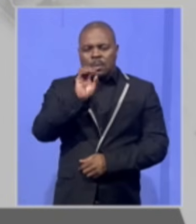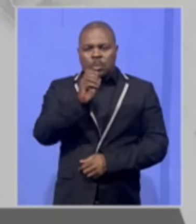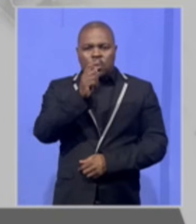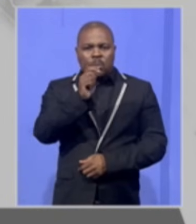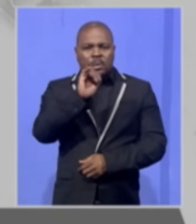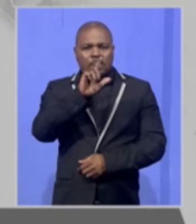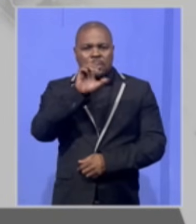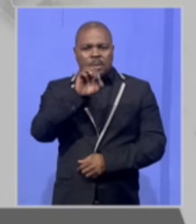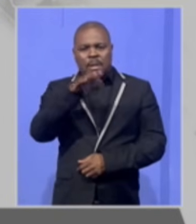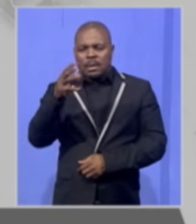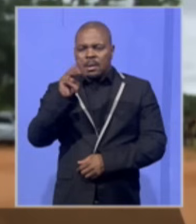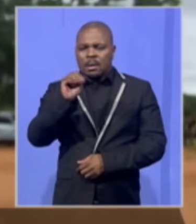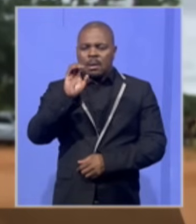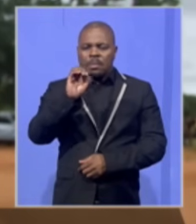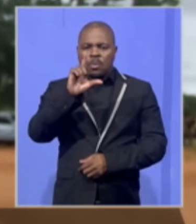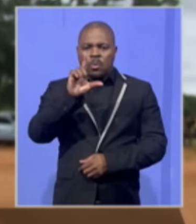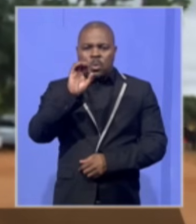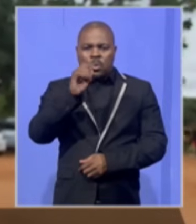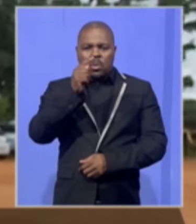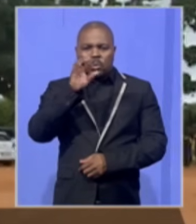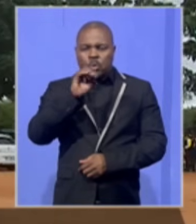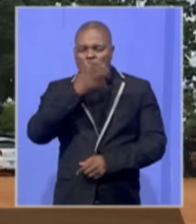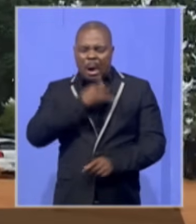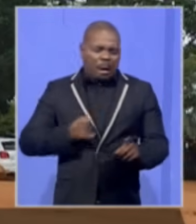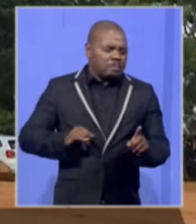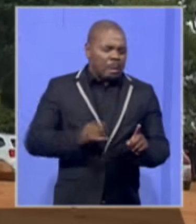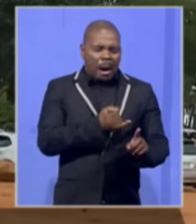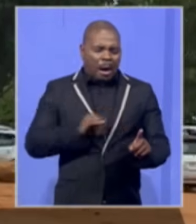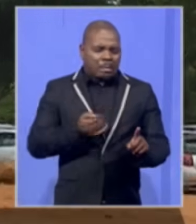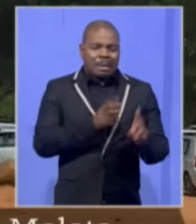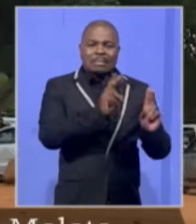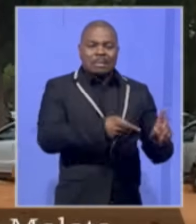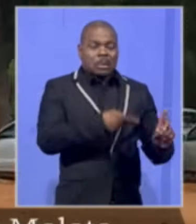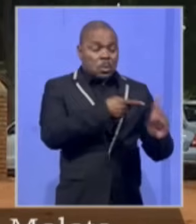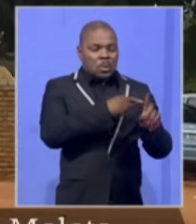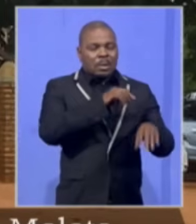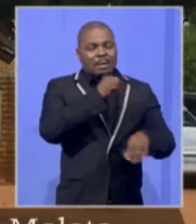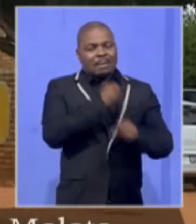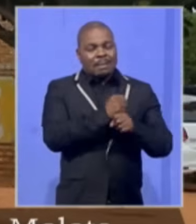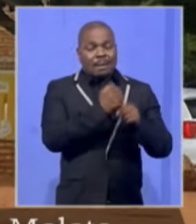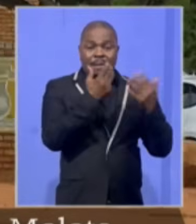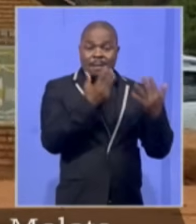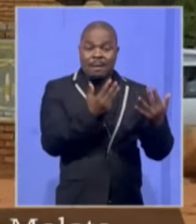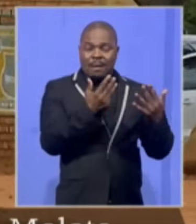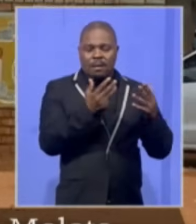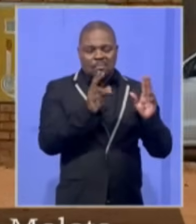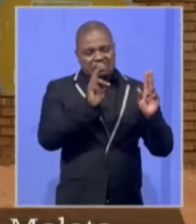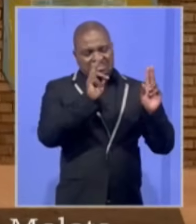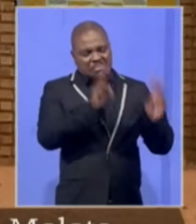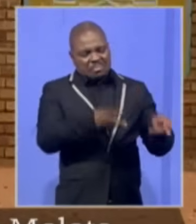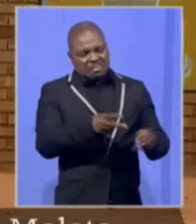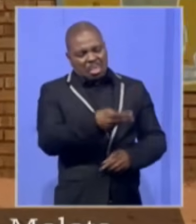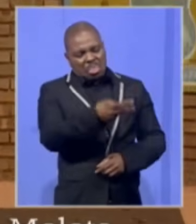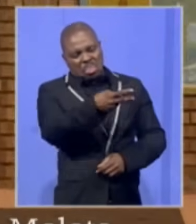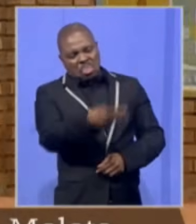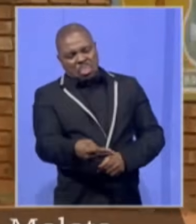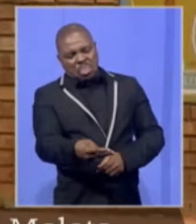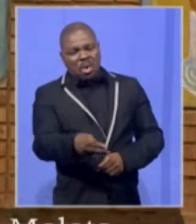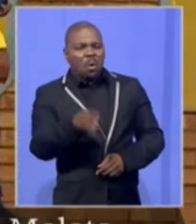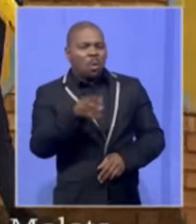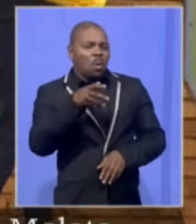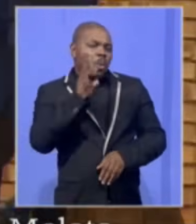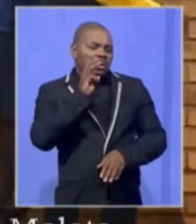thipa go fitlha a tlhokofala. Setopo sa ga morutwana wa mophato wa borobongwe se ne sa fitlhelwa mo lekadibeng la madi gaufi